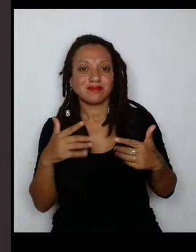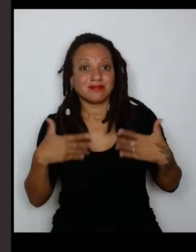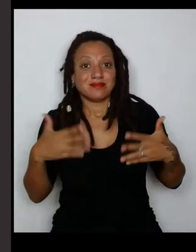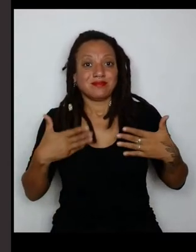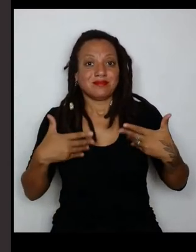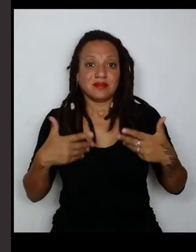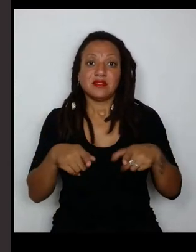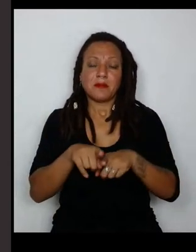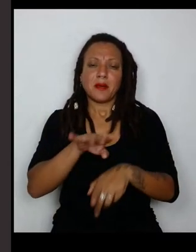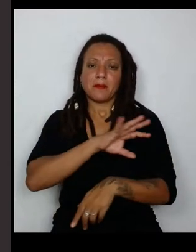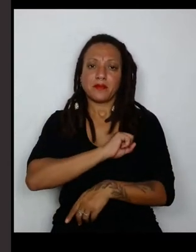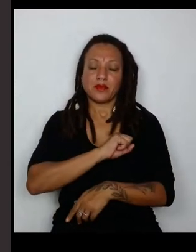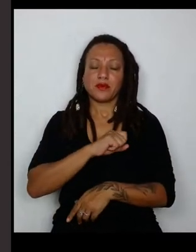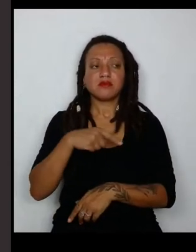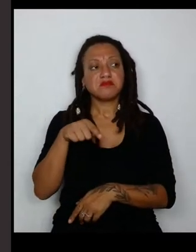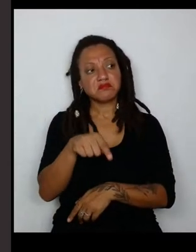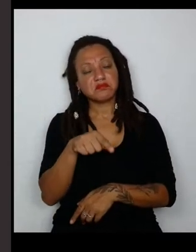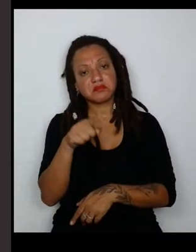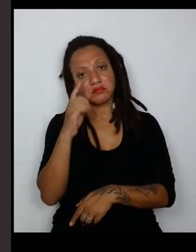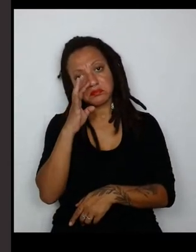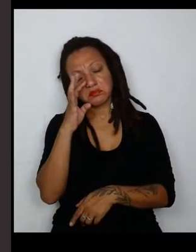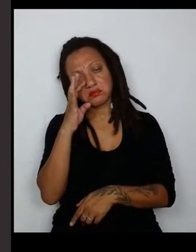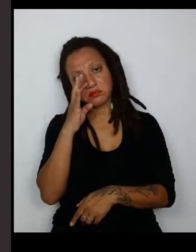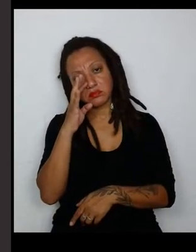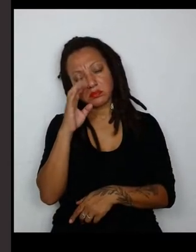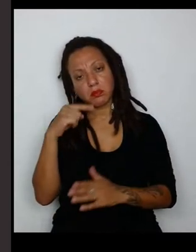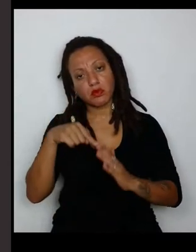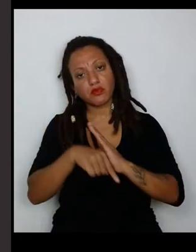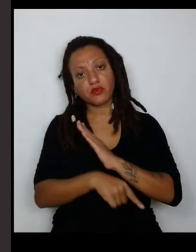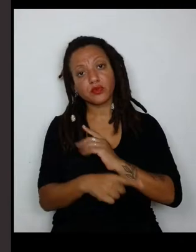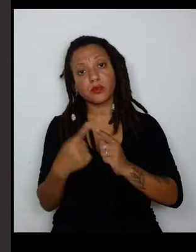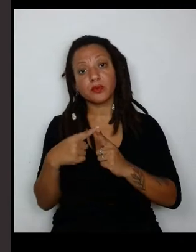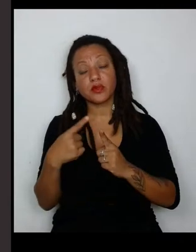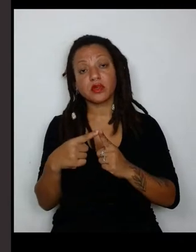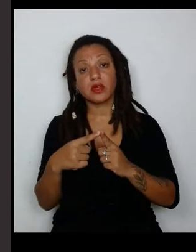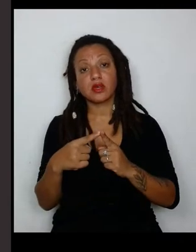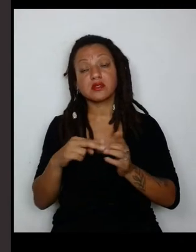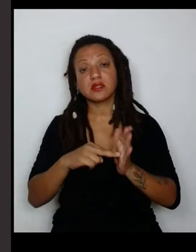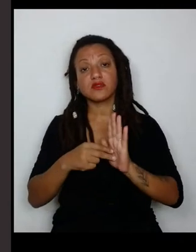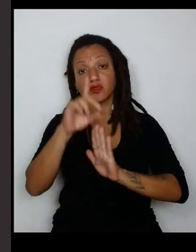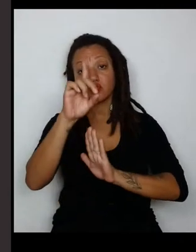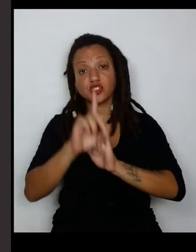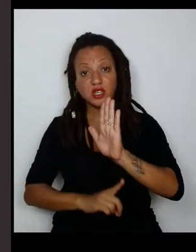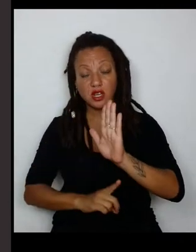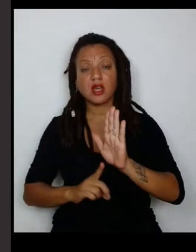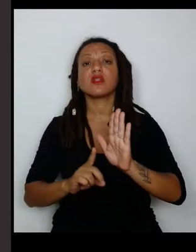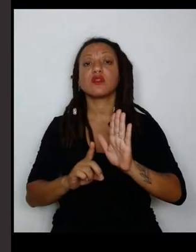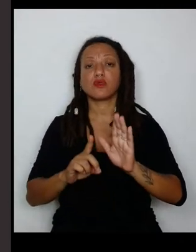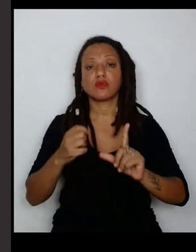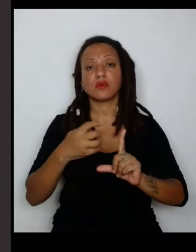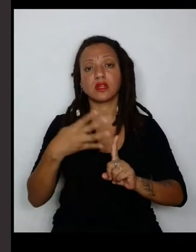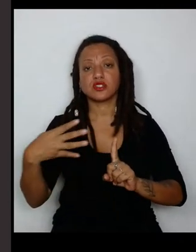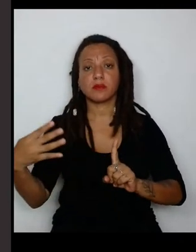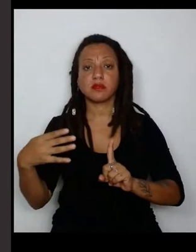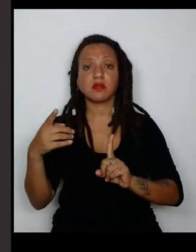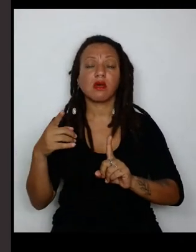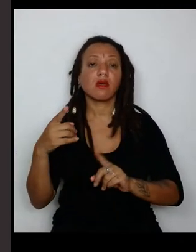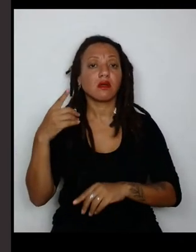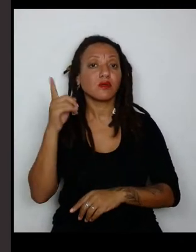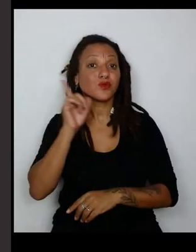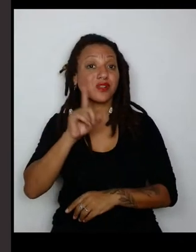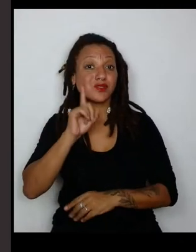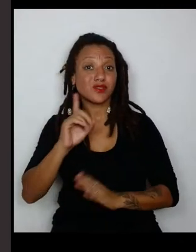a time the achievement of gay and transgender legal rights in the united states is still just a fantasy next slide the